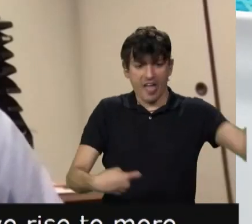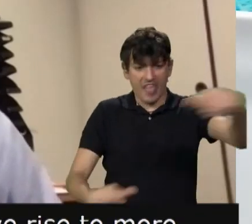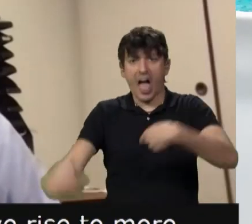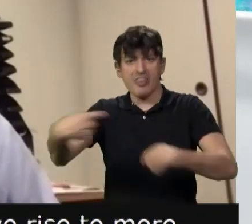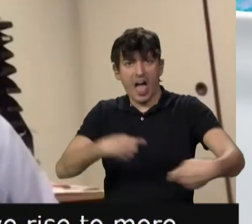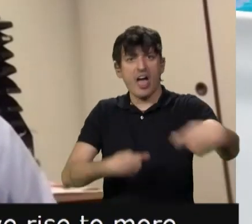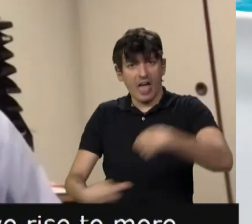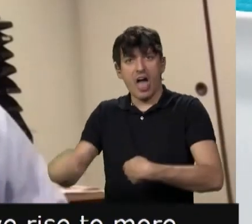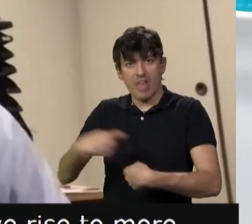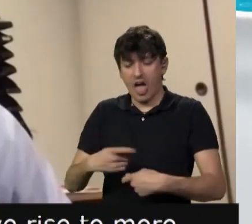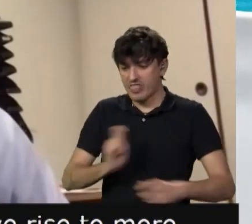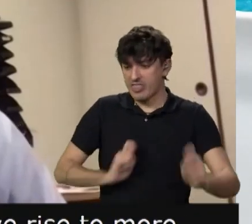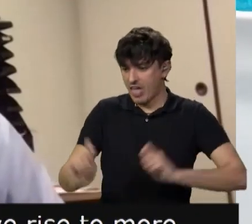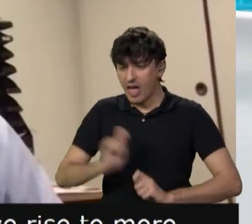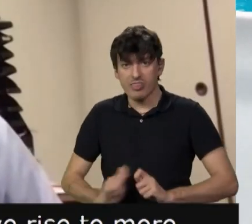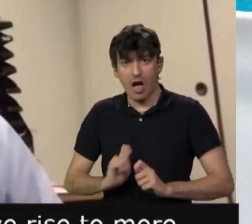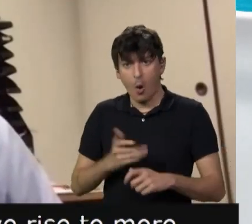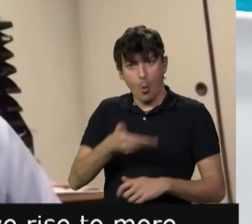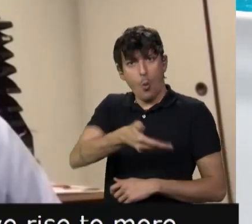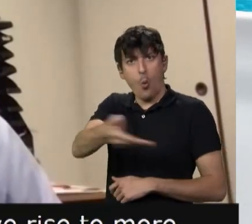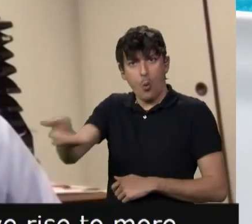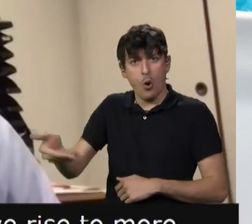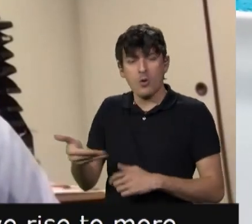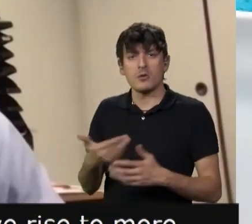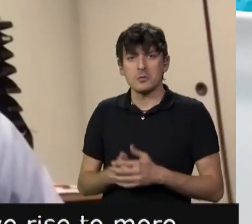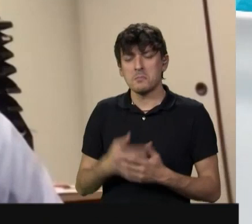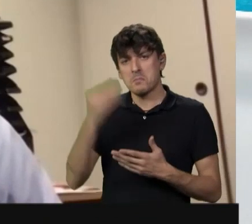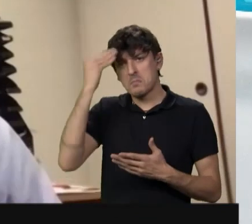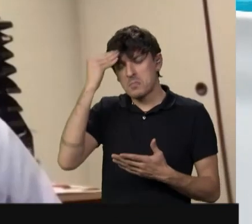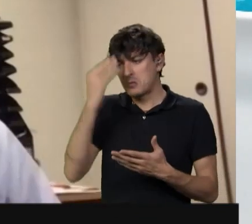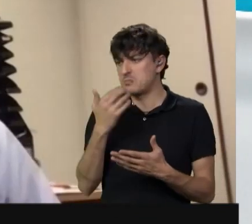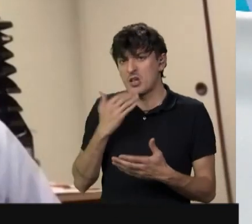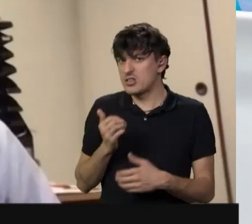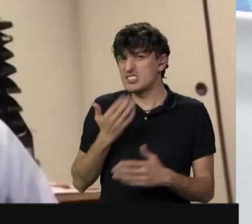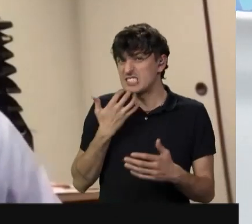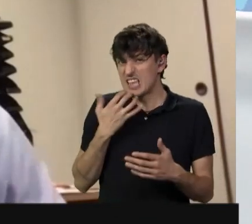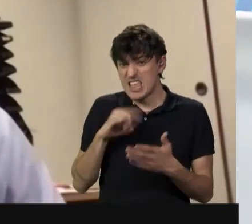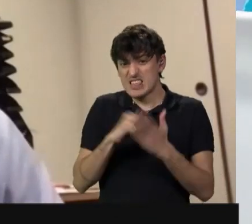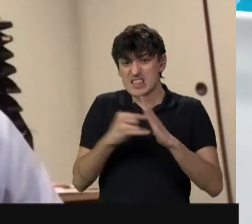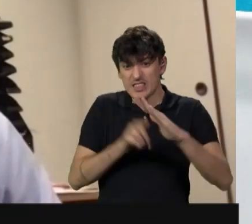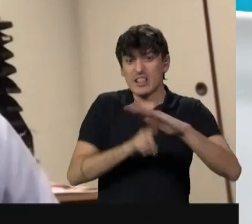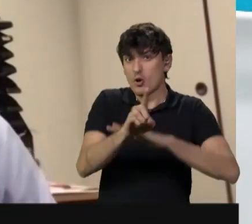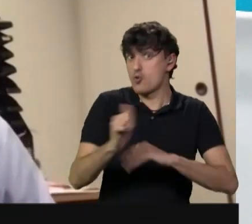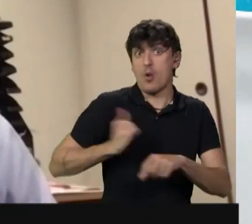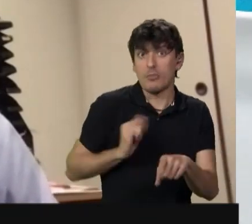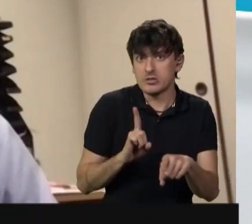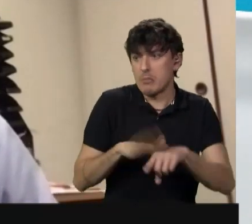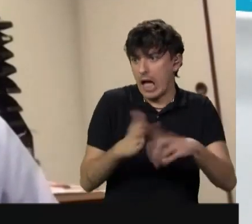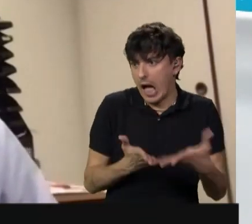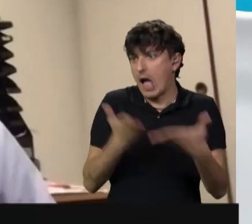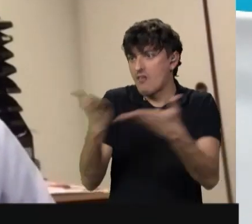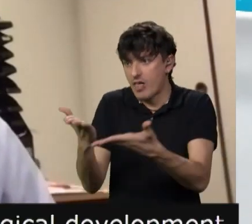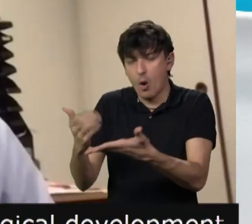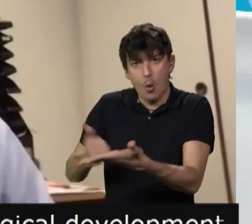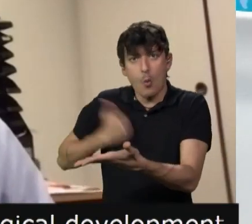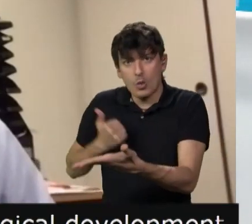I think not prioritizing accessibility in technological development and not taking advantage of this development to